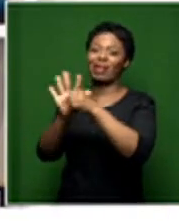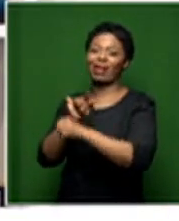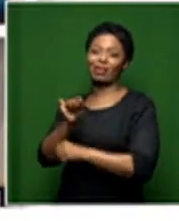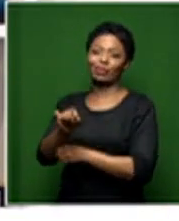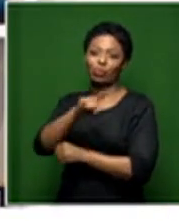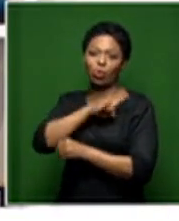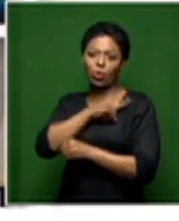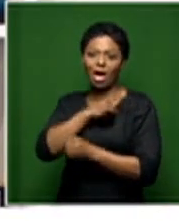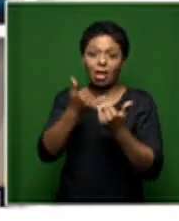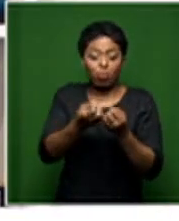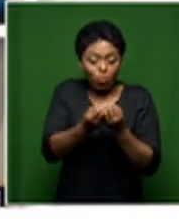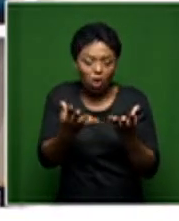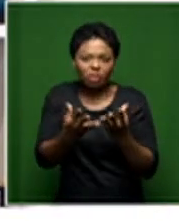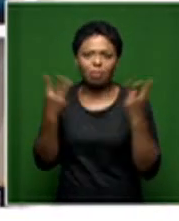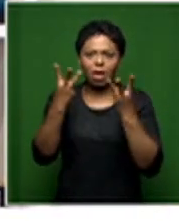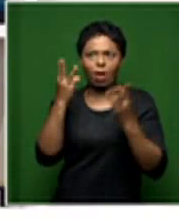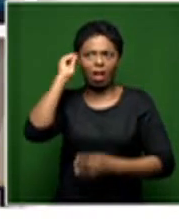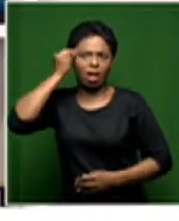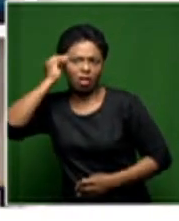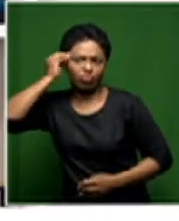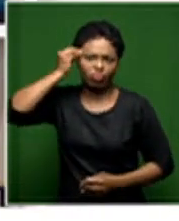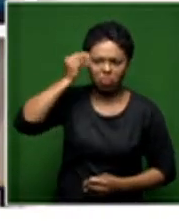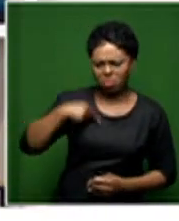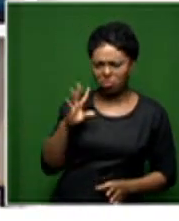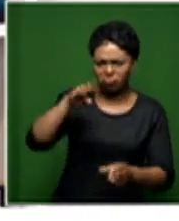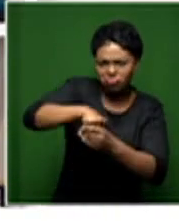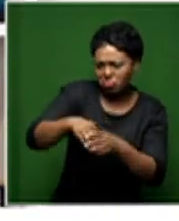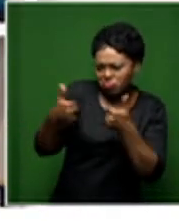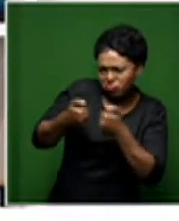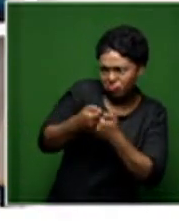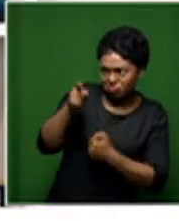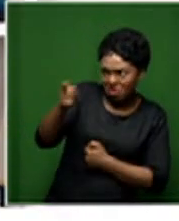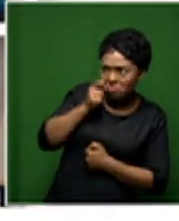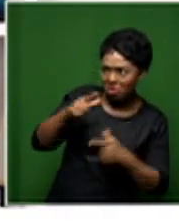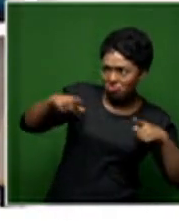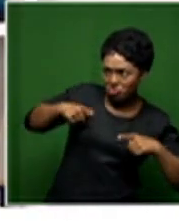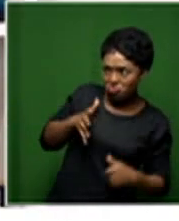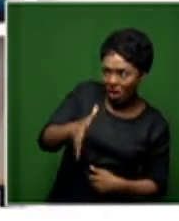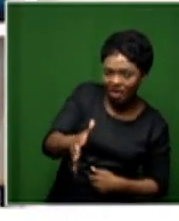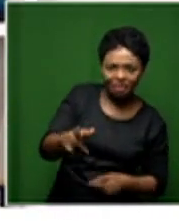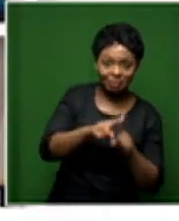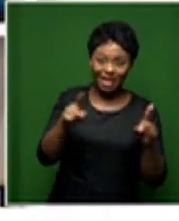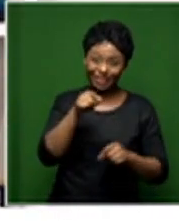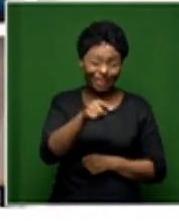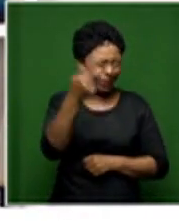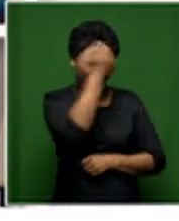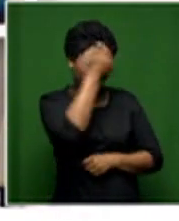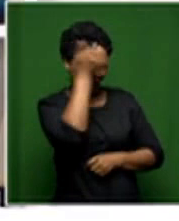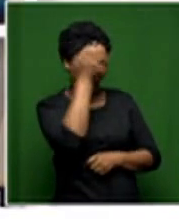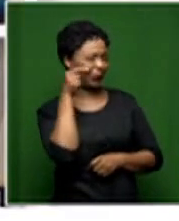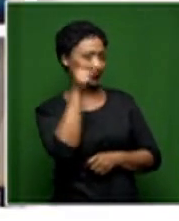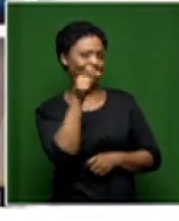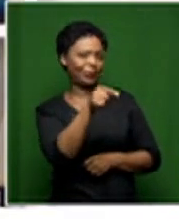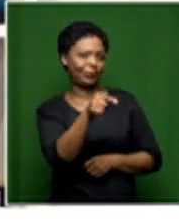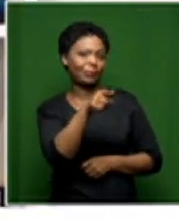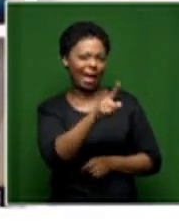that people have been so curious to get into, and they don't even realize, because it's such a sort of